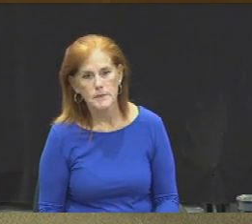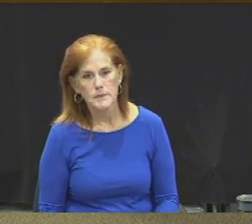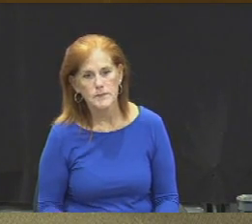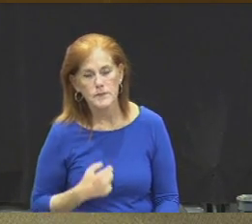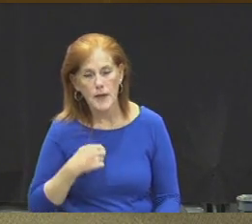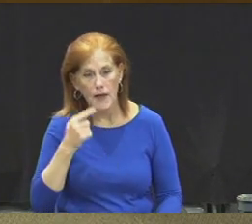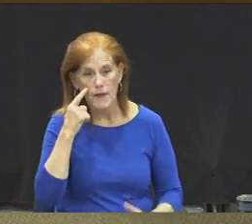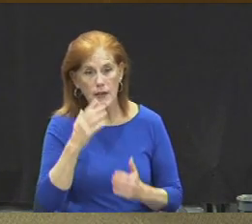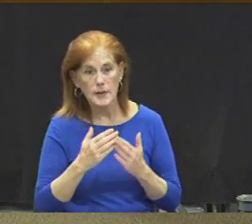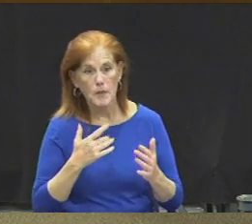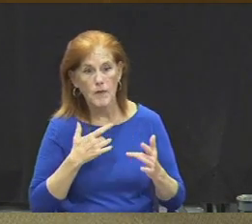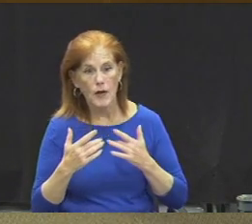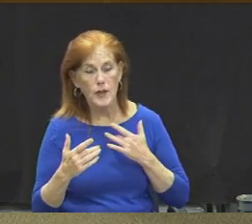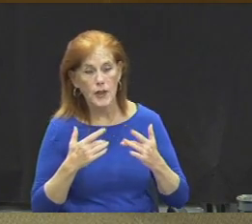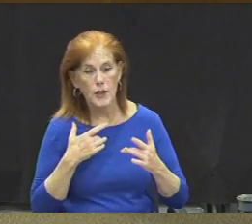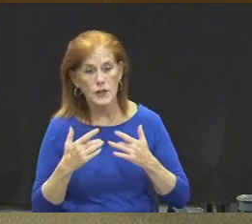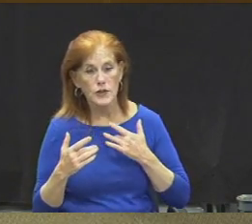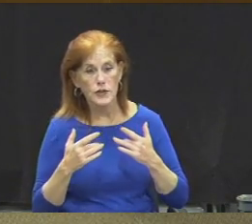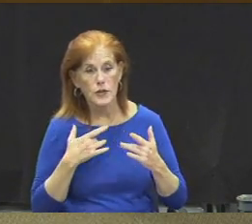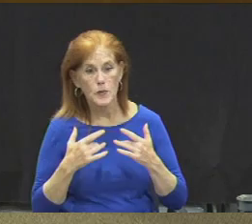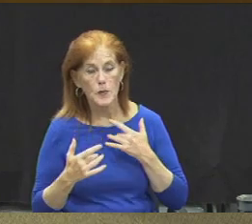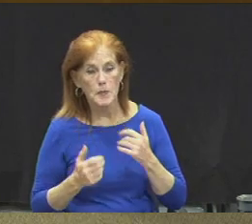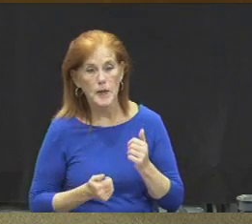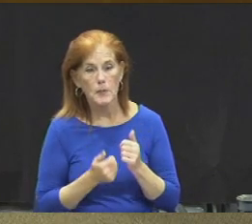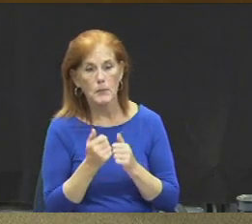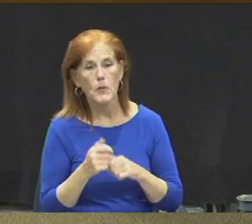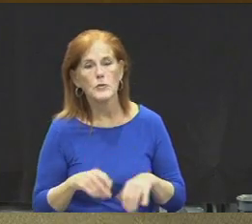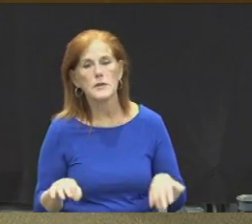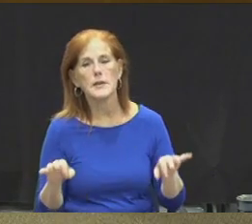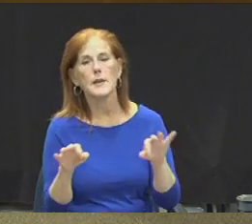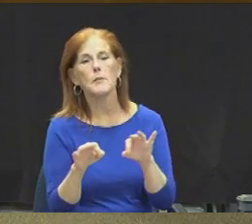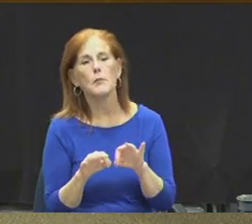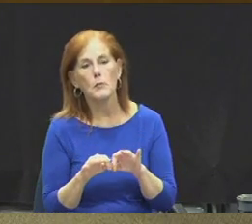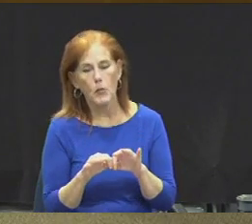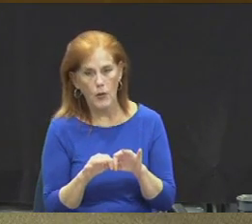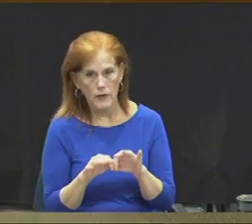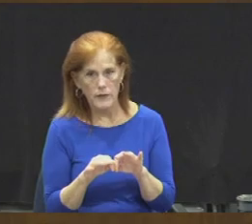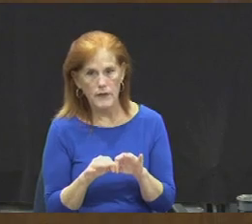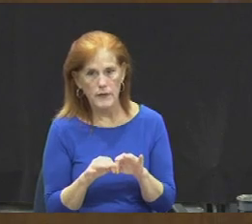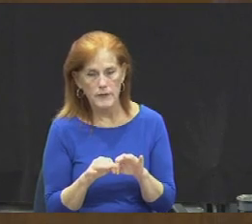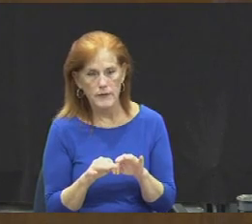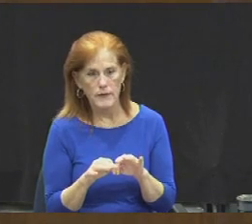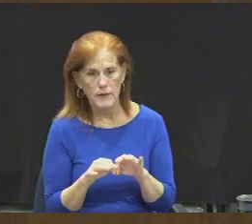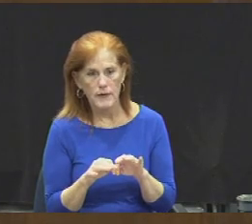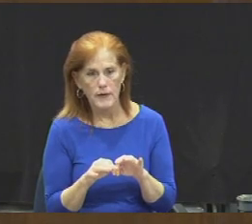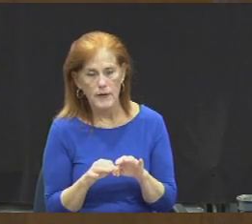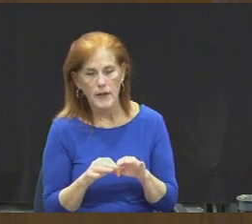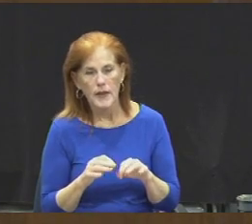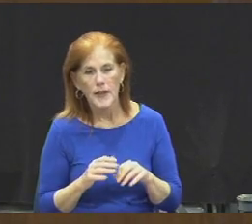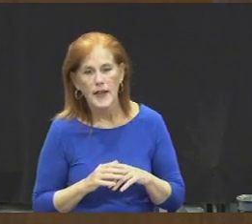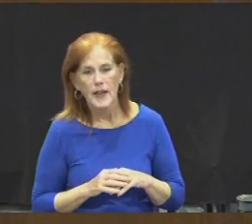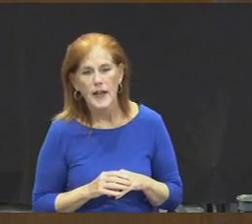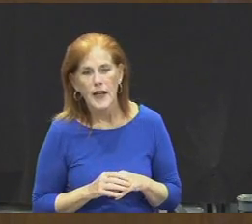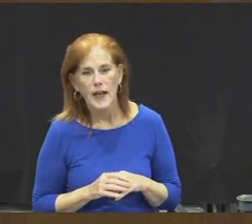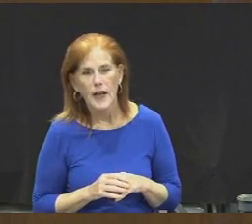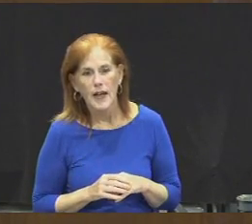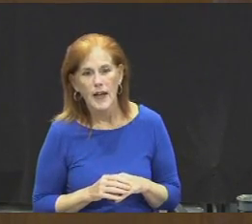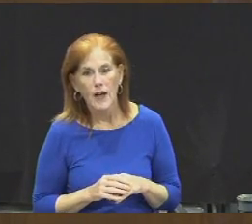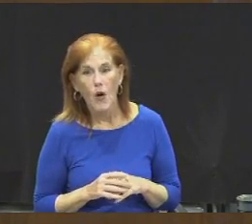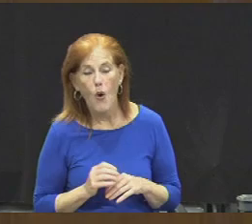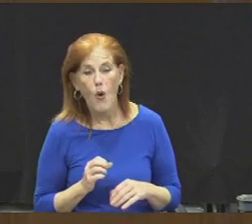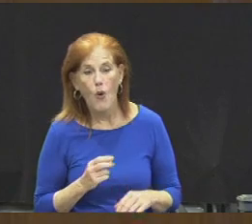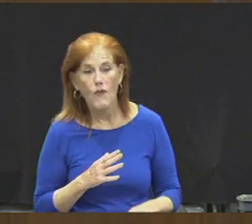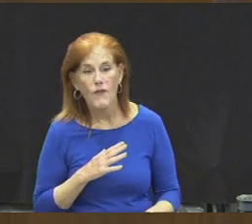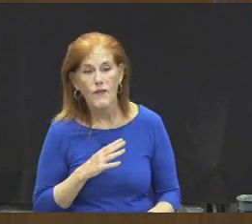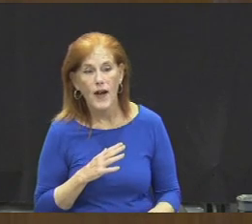Some of our concerns would probably be the most important thing to Right. as to have. Now that she says, "Oh,